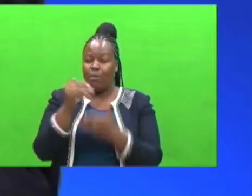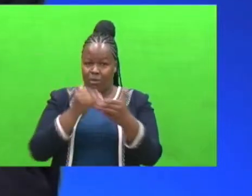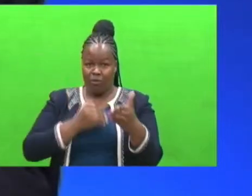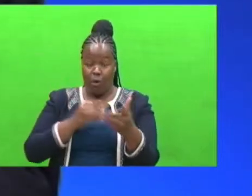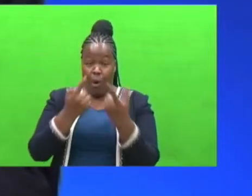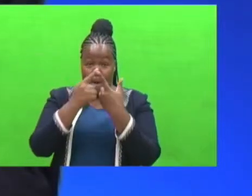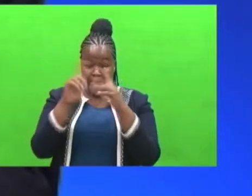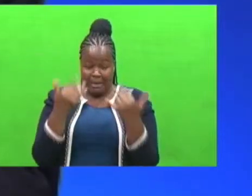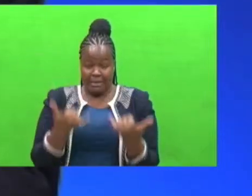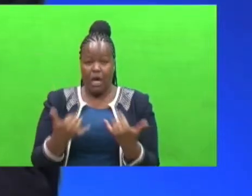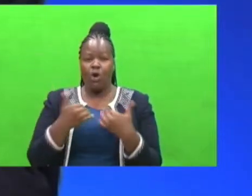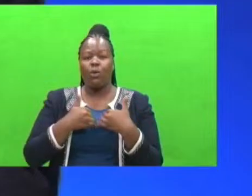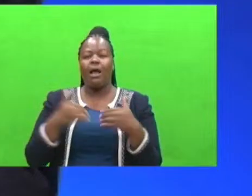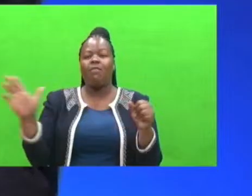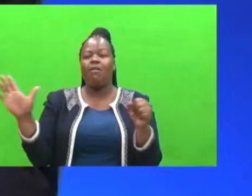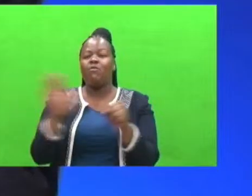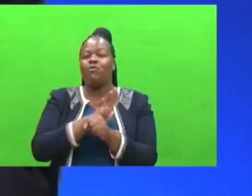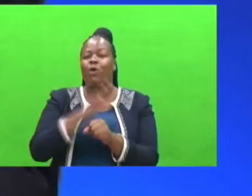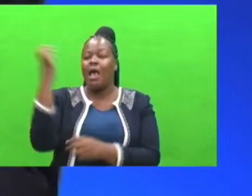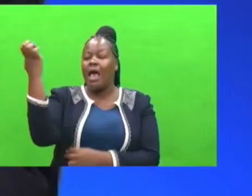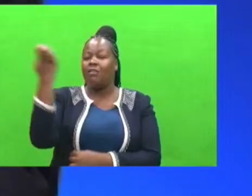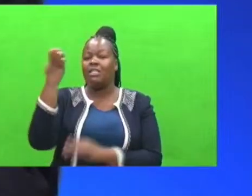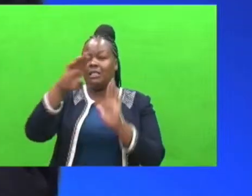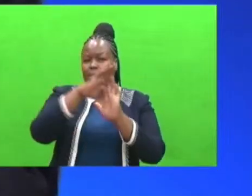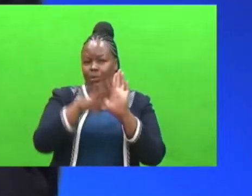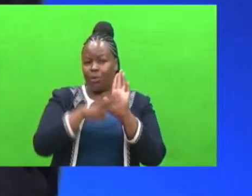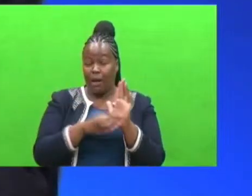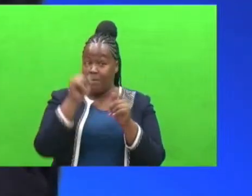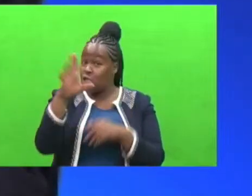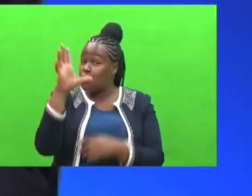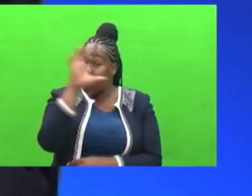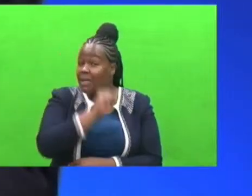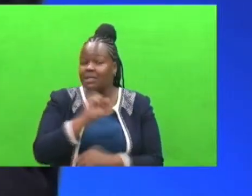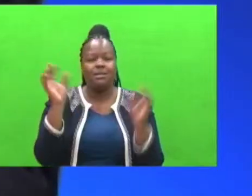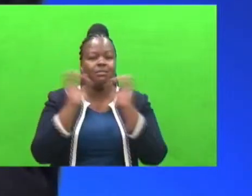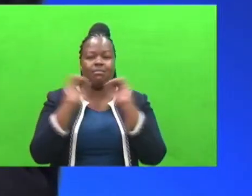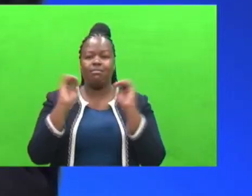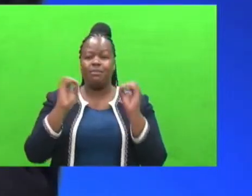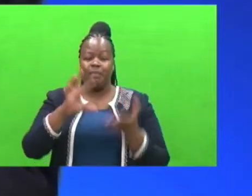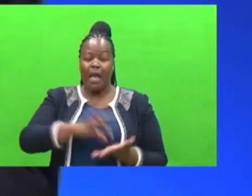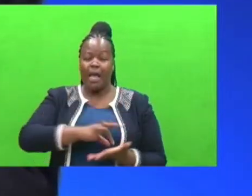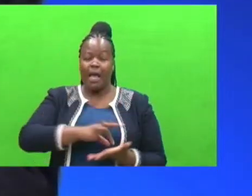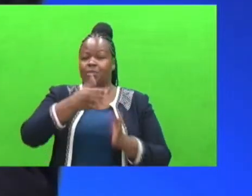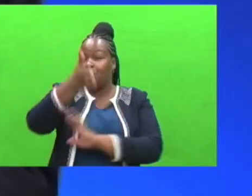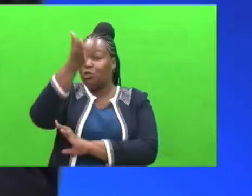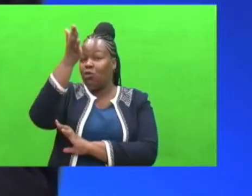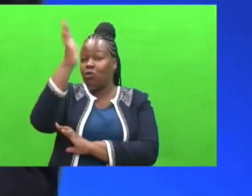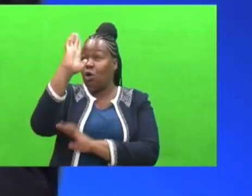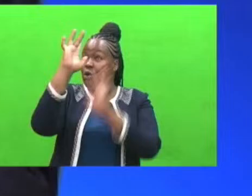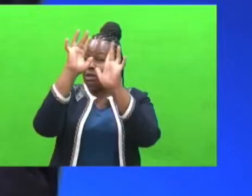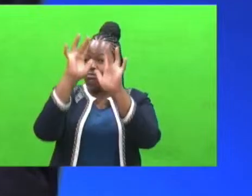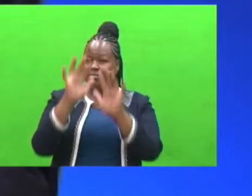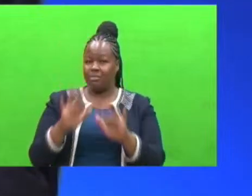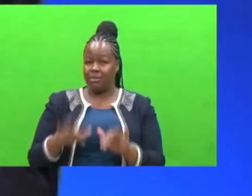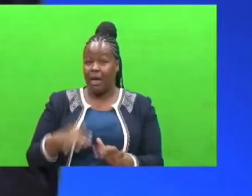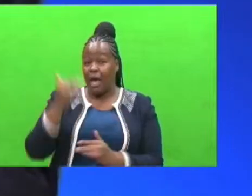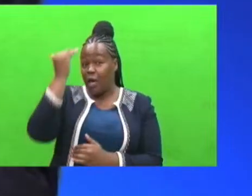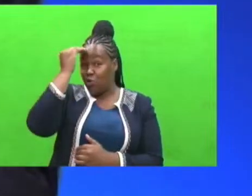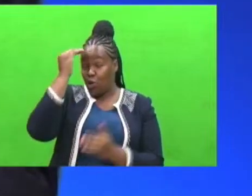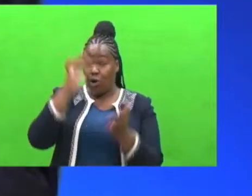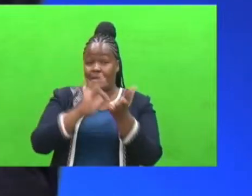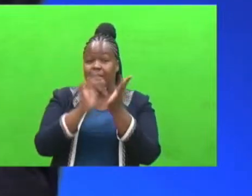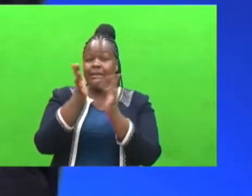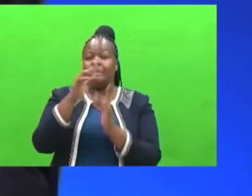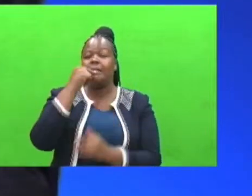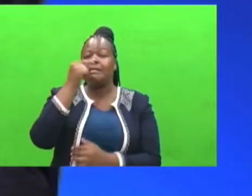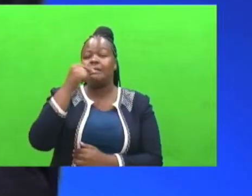full evangelistic series. I don't want you to miss it. The Spirit of God is going to come down. You know, Jesus says,